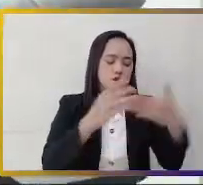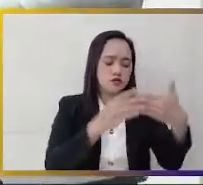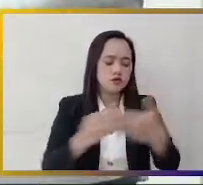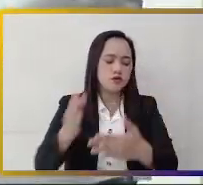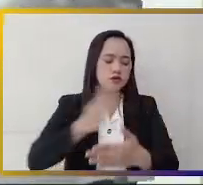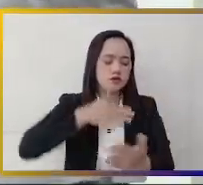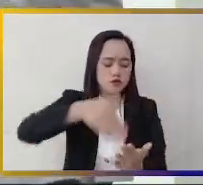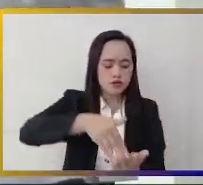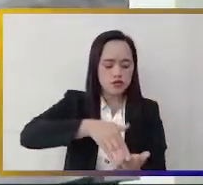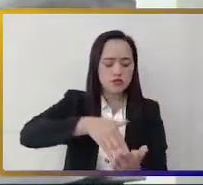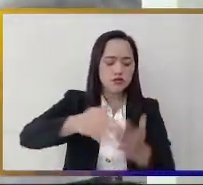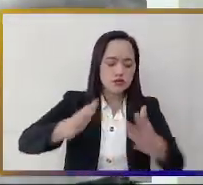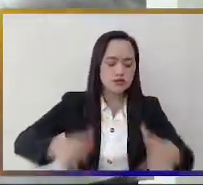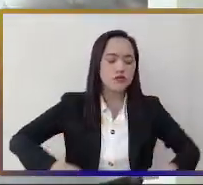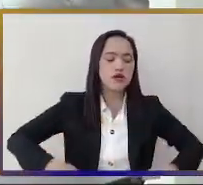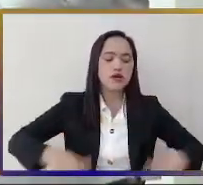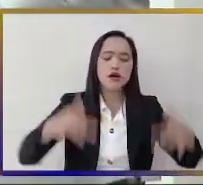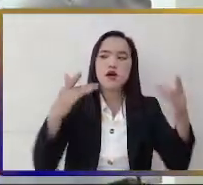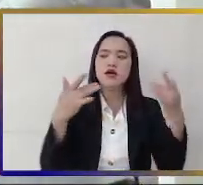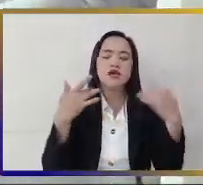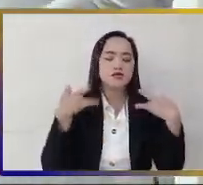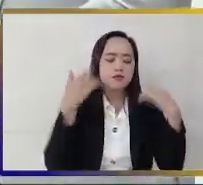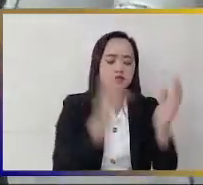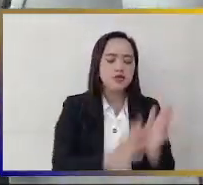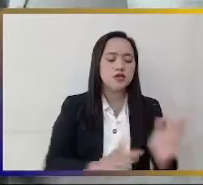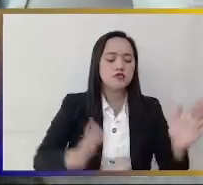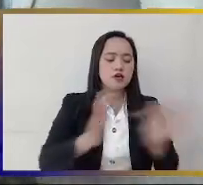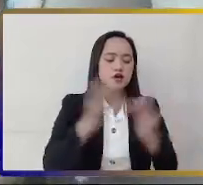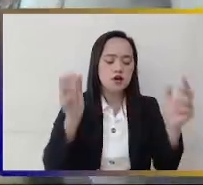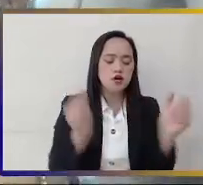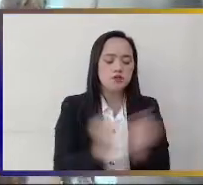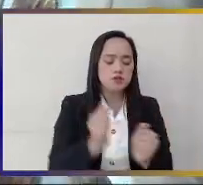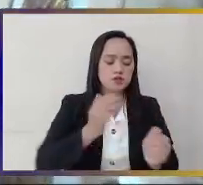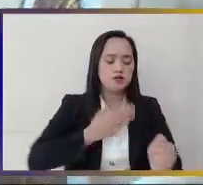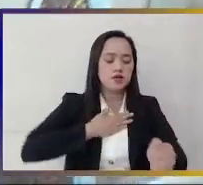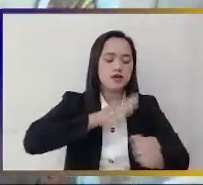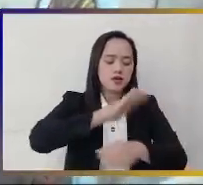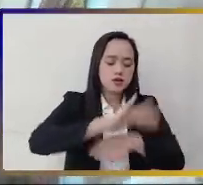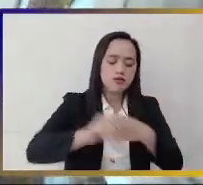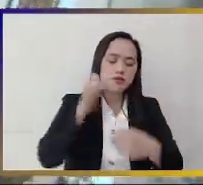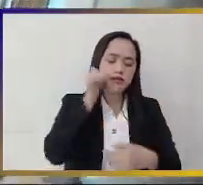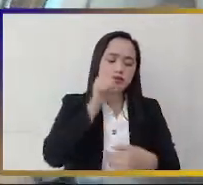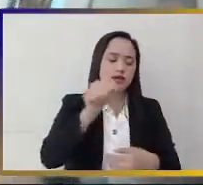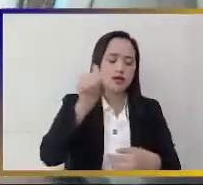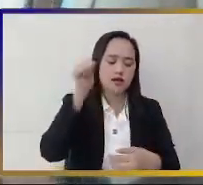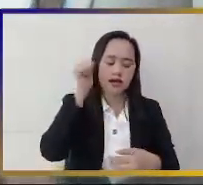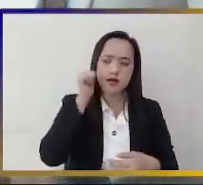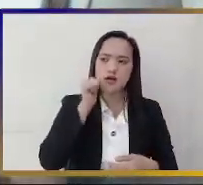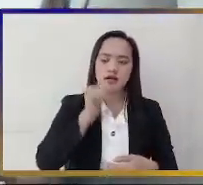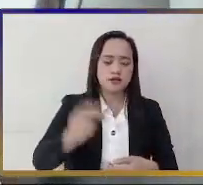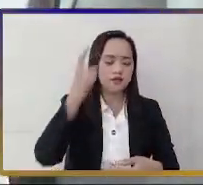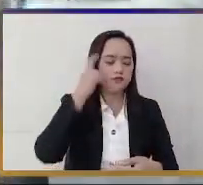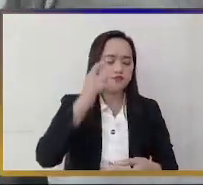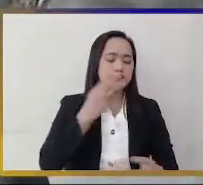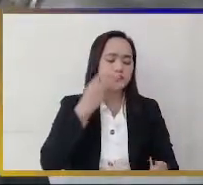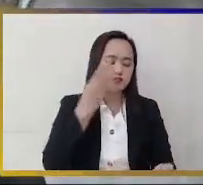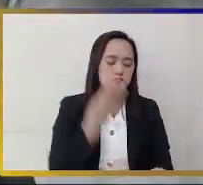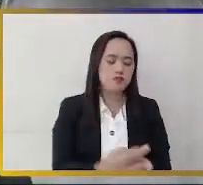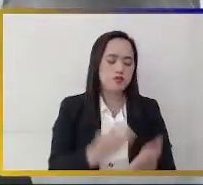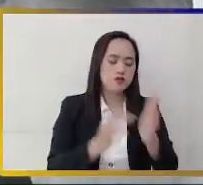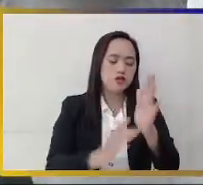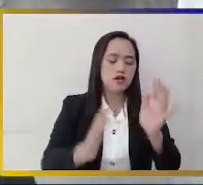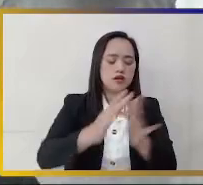my faltering footsteps along the weary way.